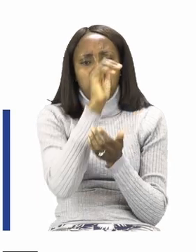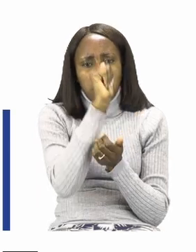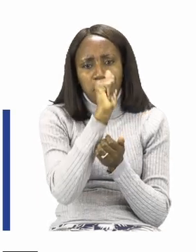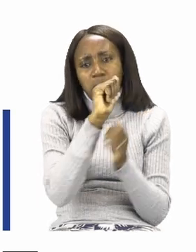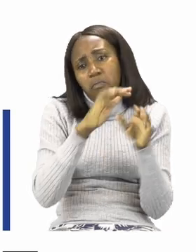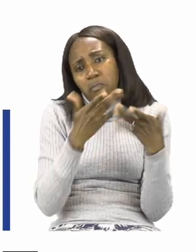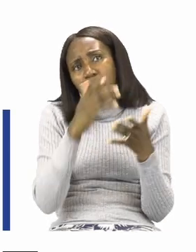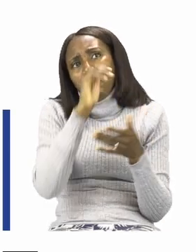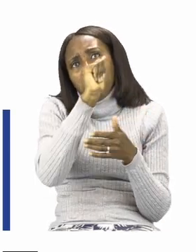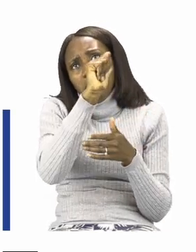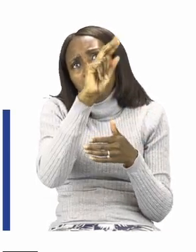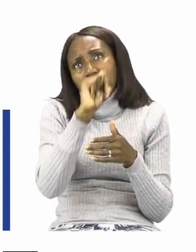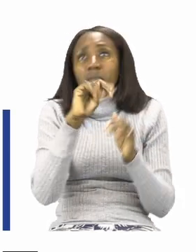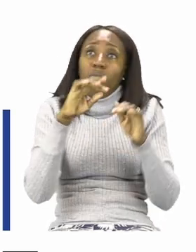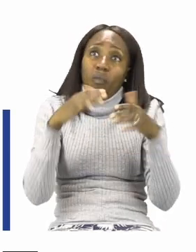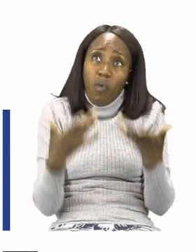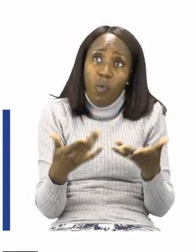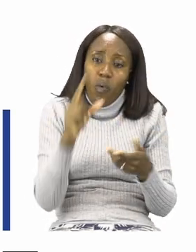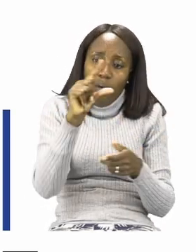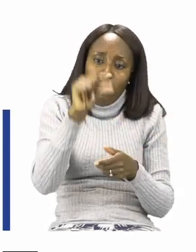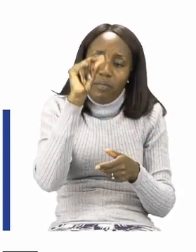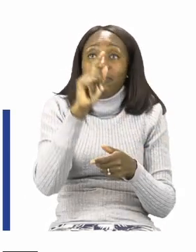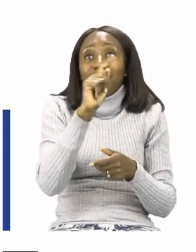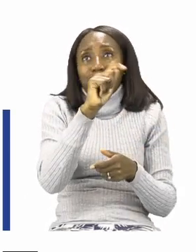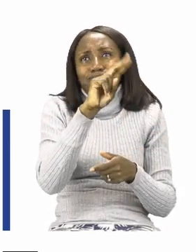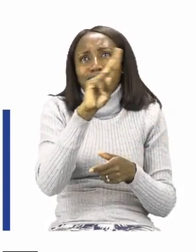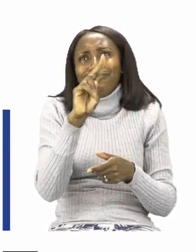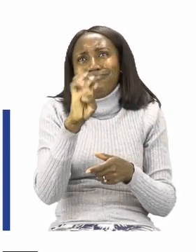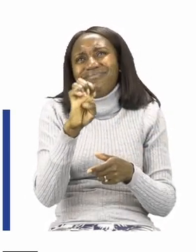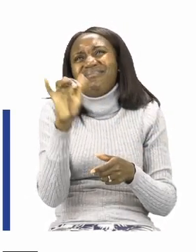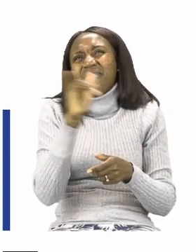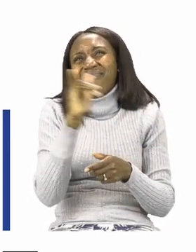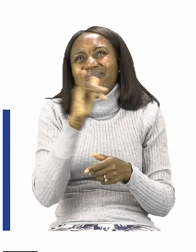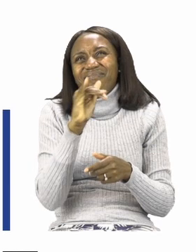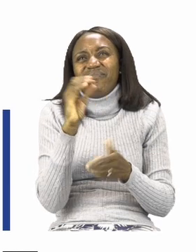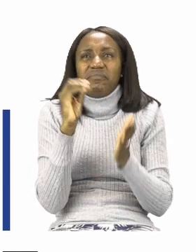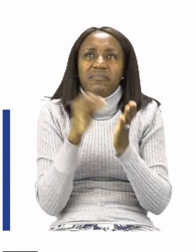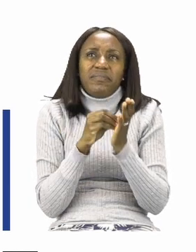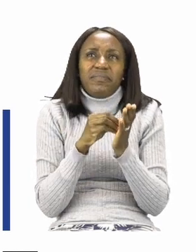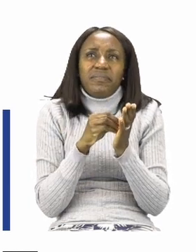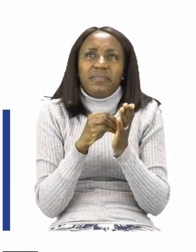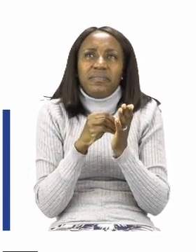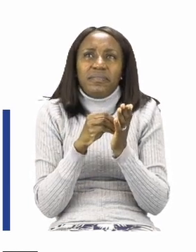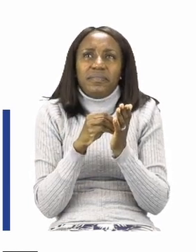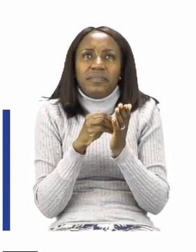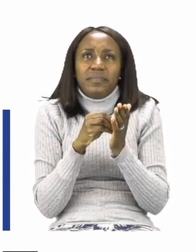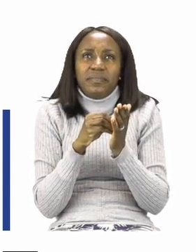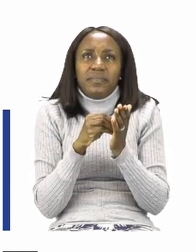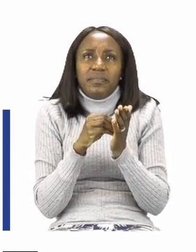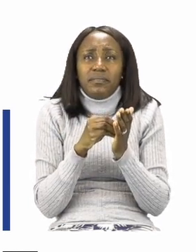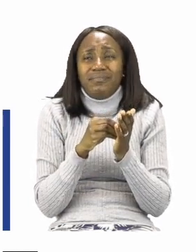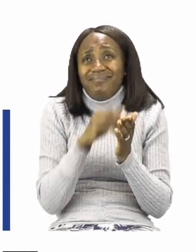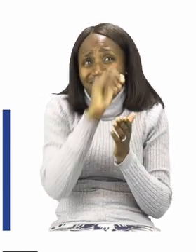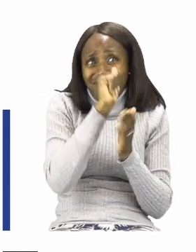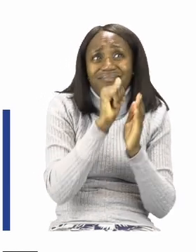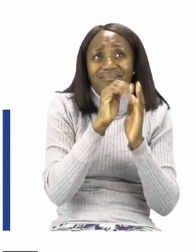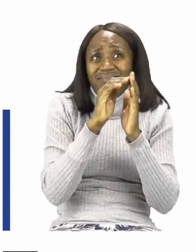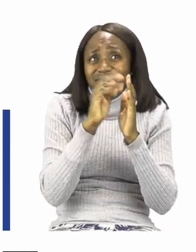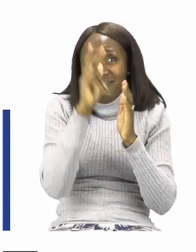we going to use in front of the word Bible? Are we going to say a